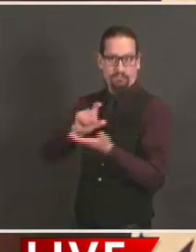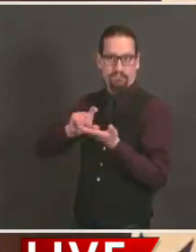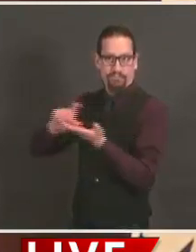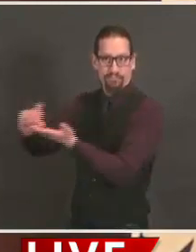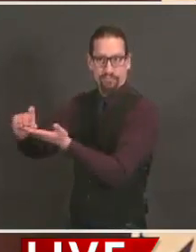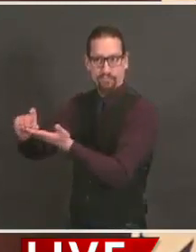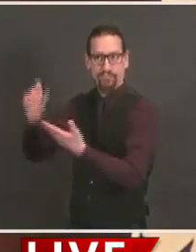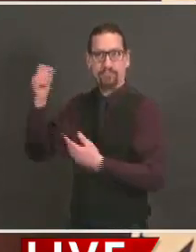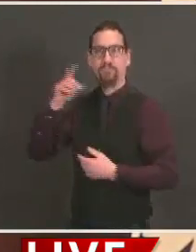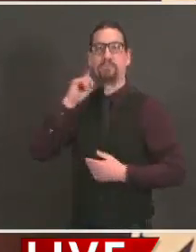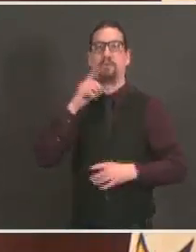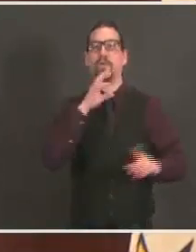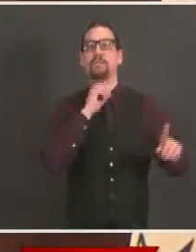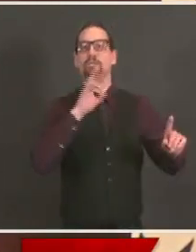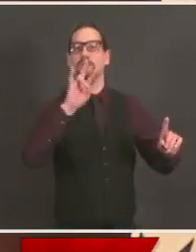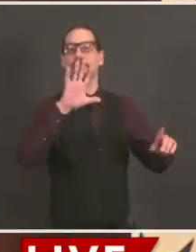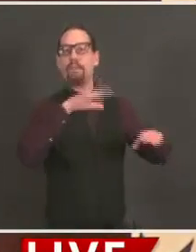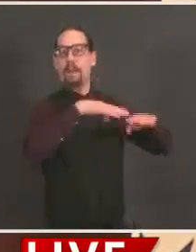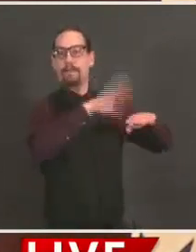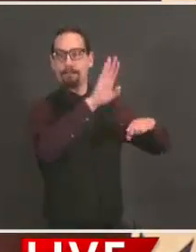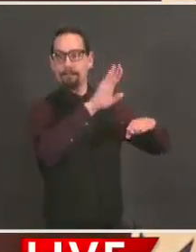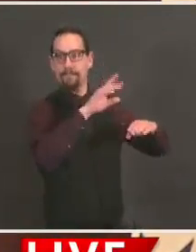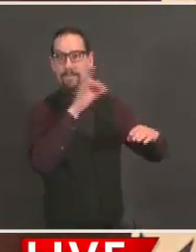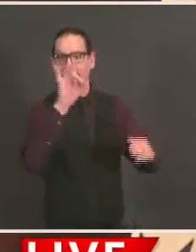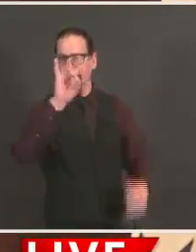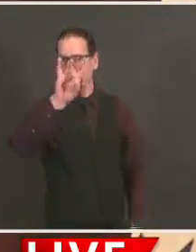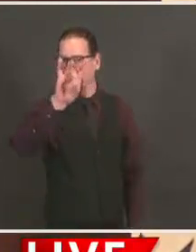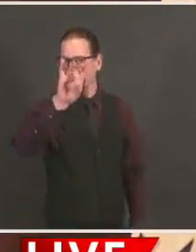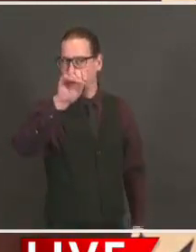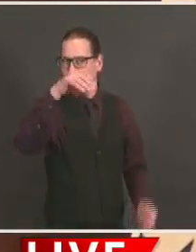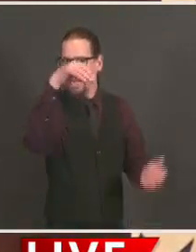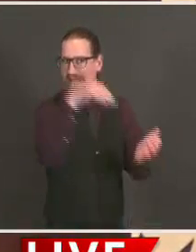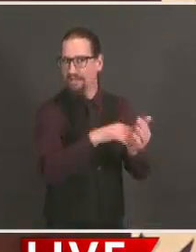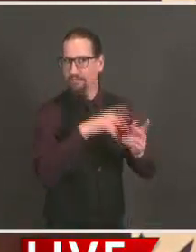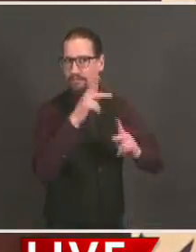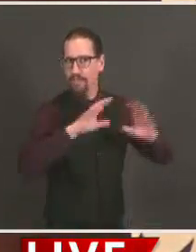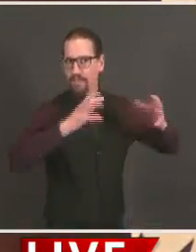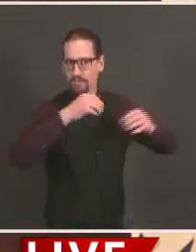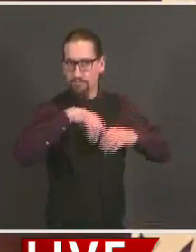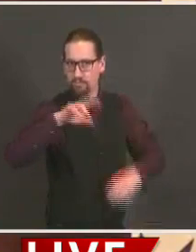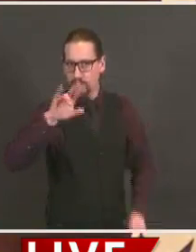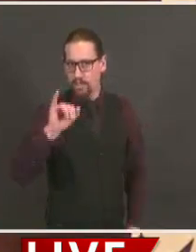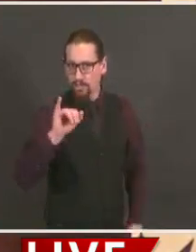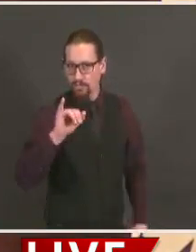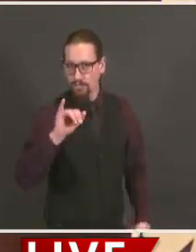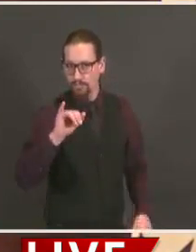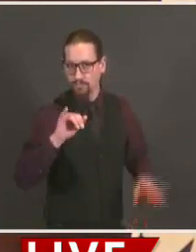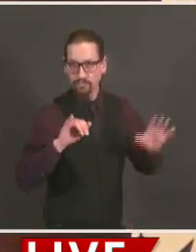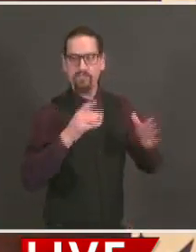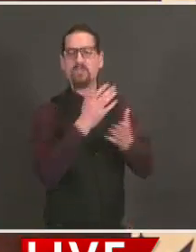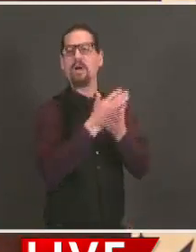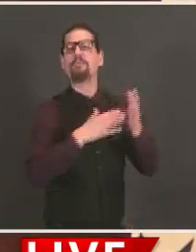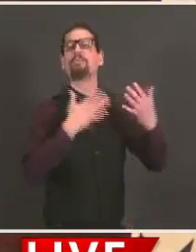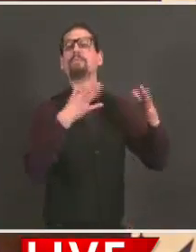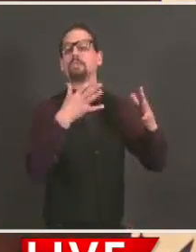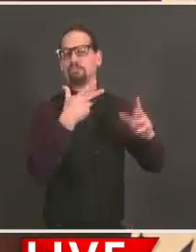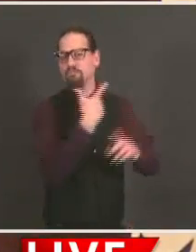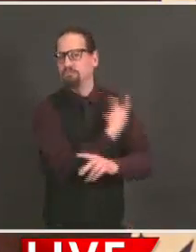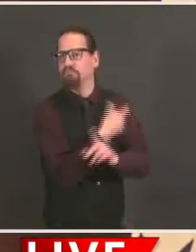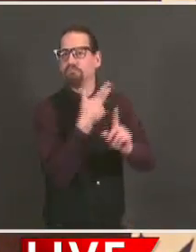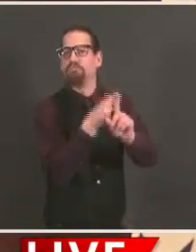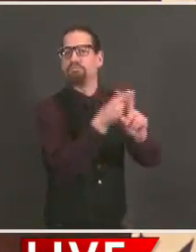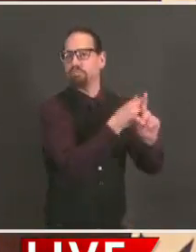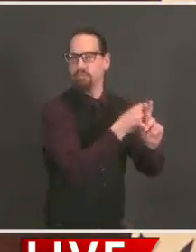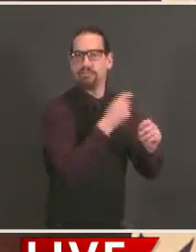older. A portion of them have already begun being vaccinated over the last several weeks for those living in congregate